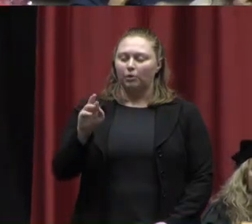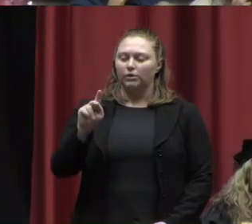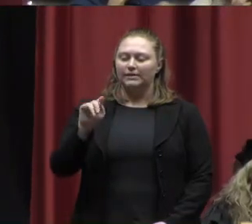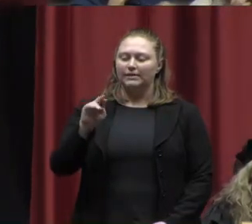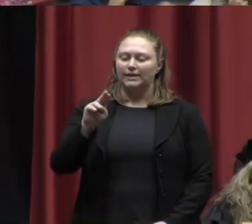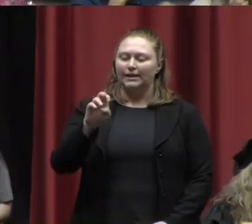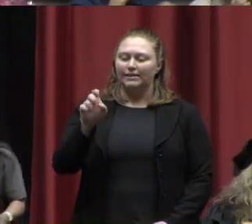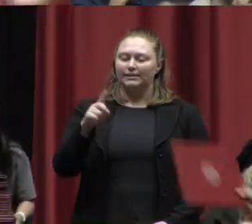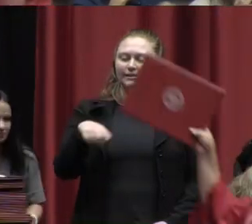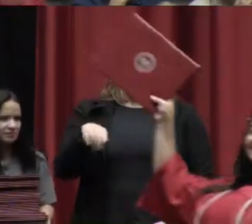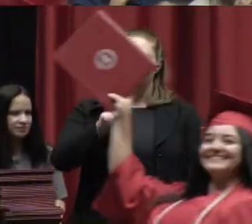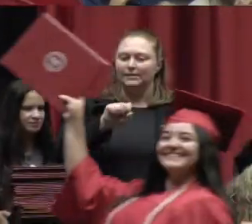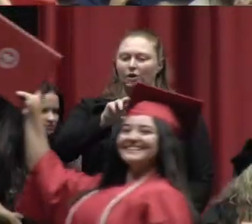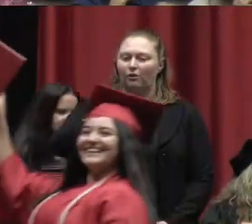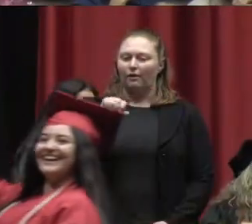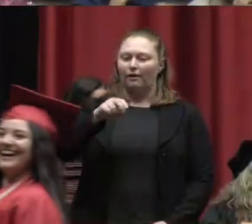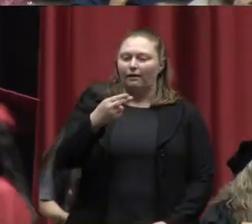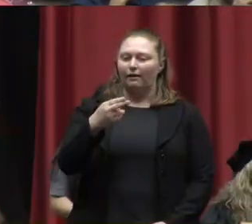Sarah Lopez.